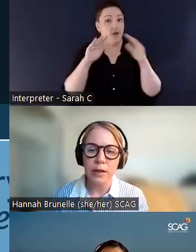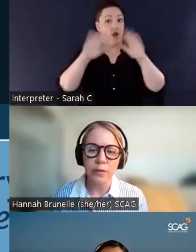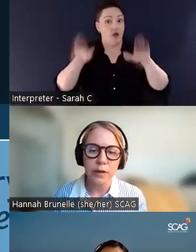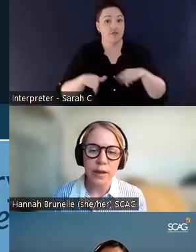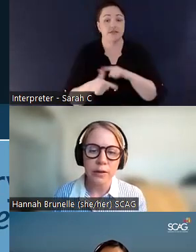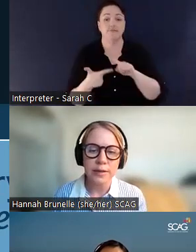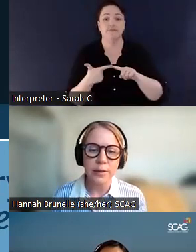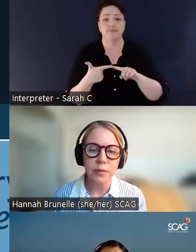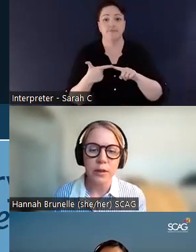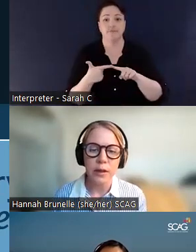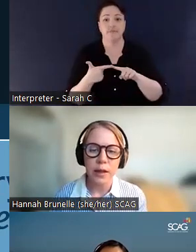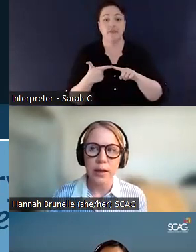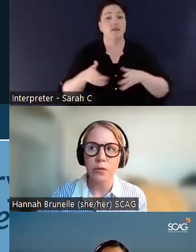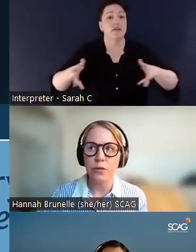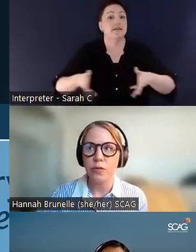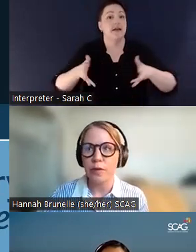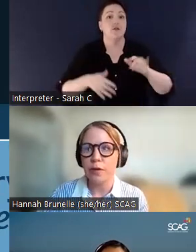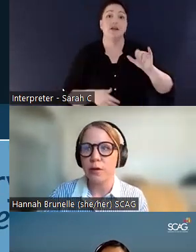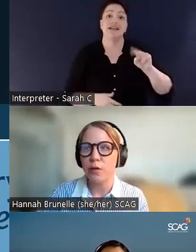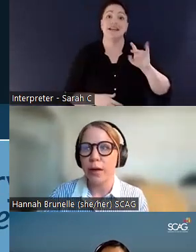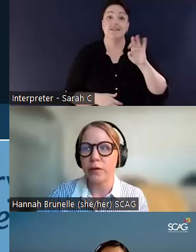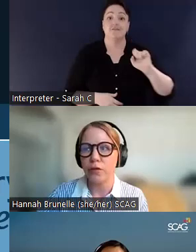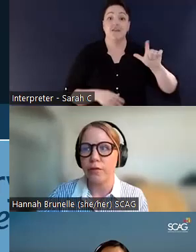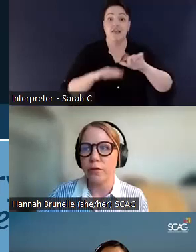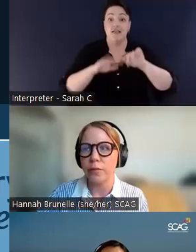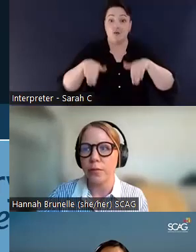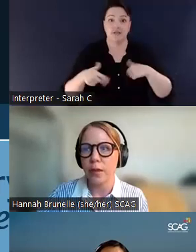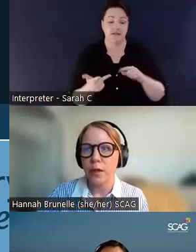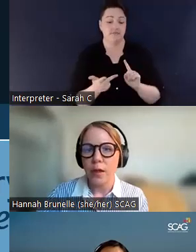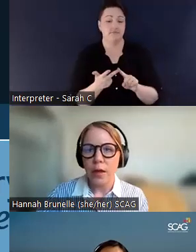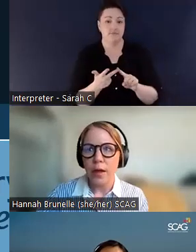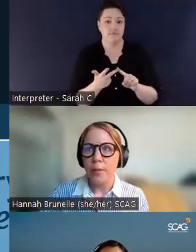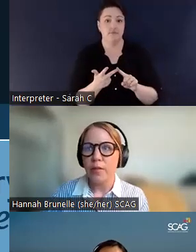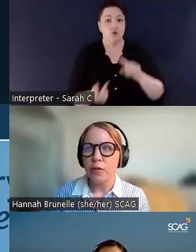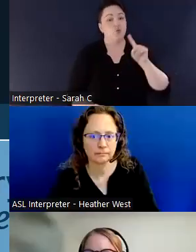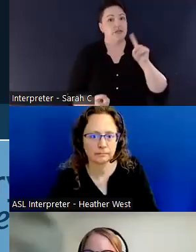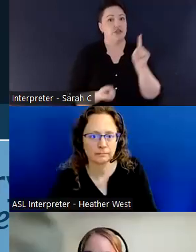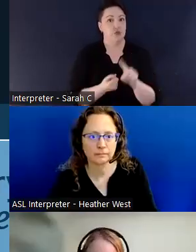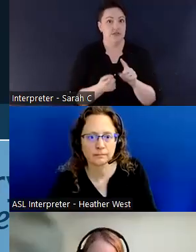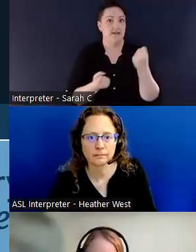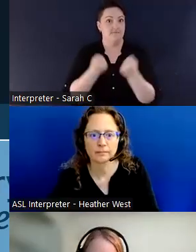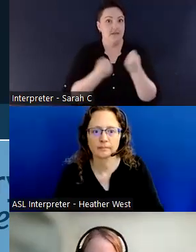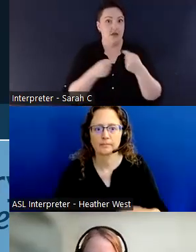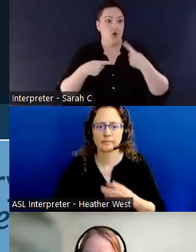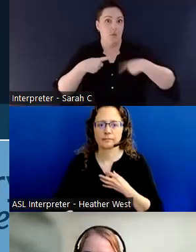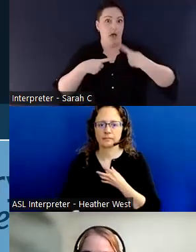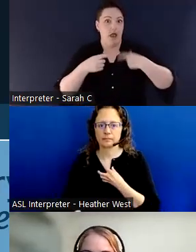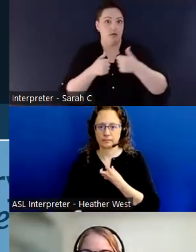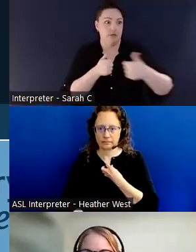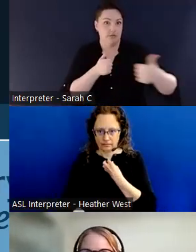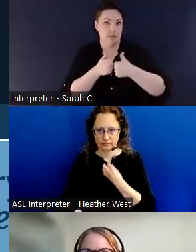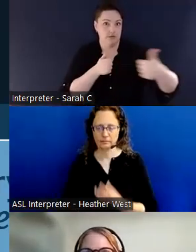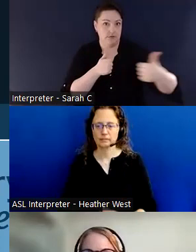accelerating infill housing, and reducing vehicle miles traveled. And so specific definitions